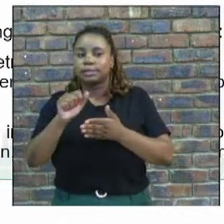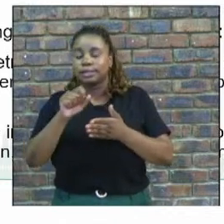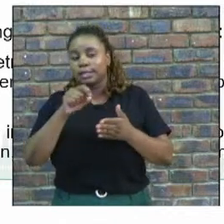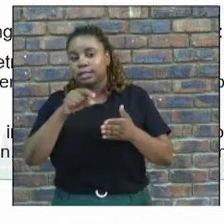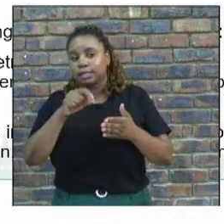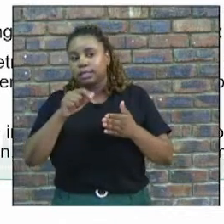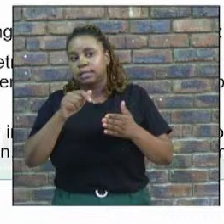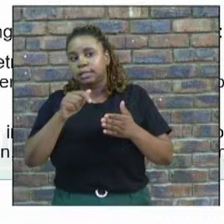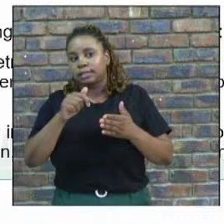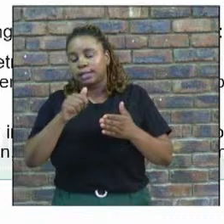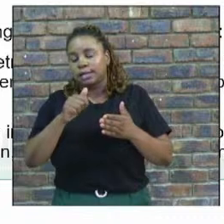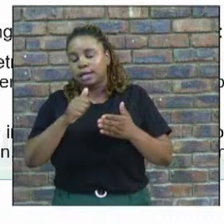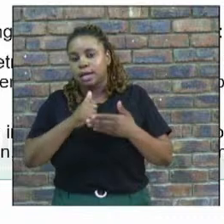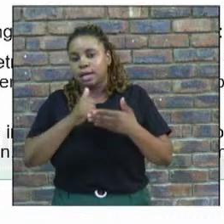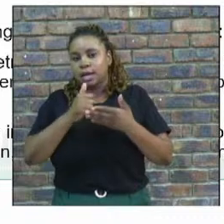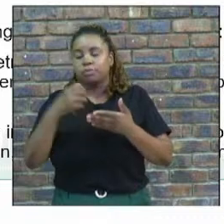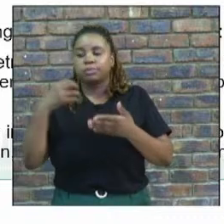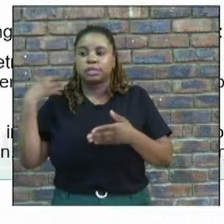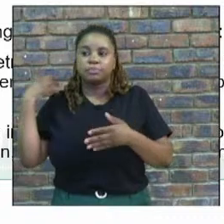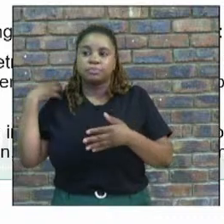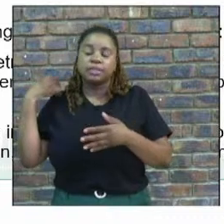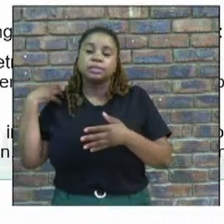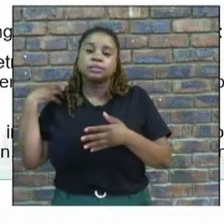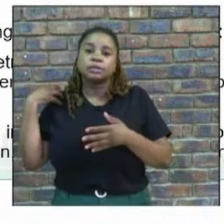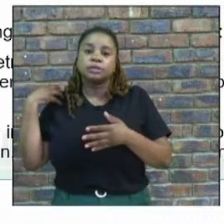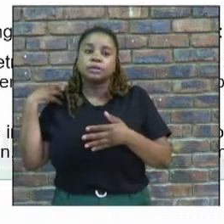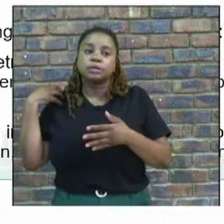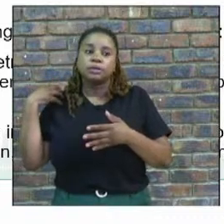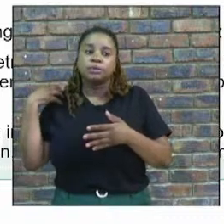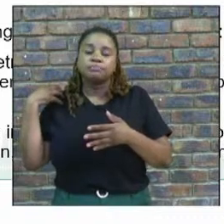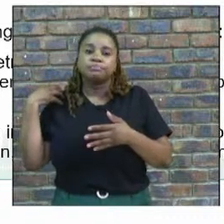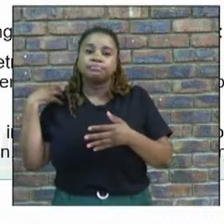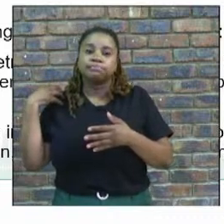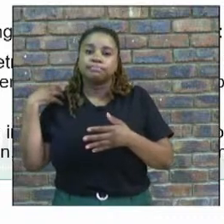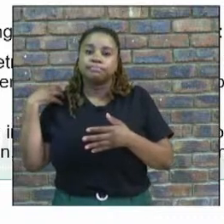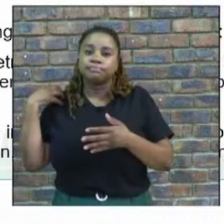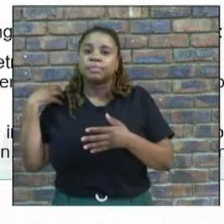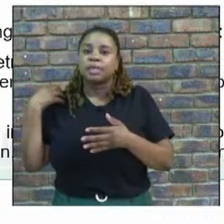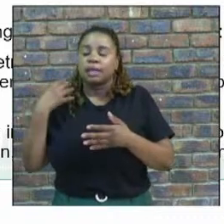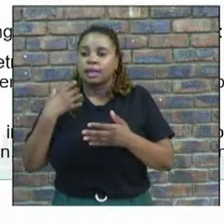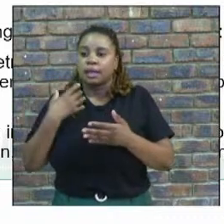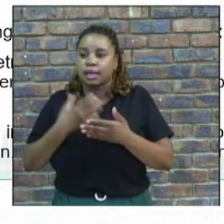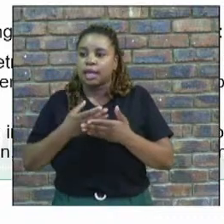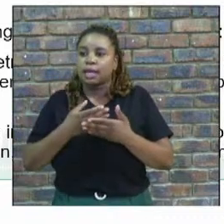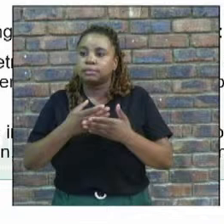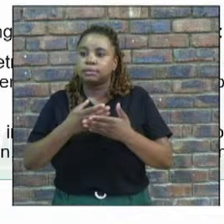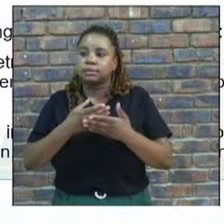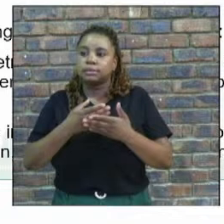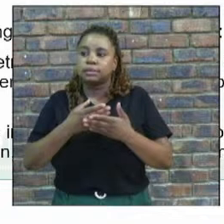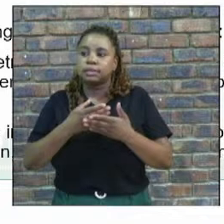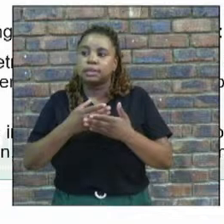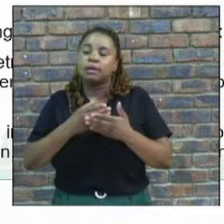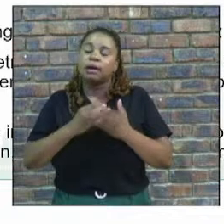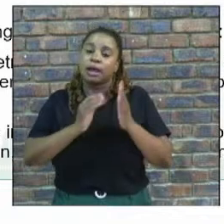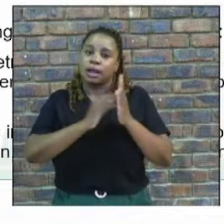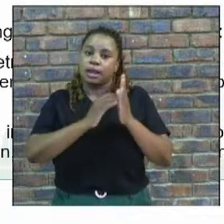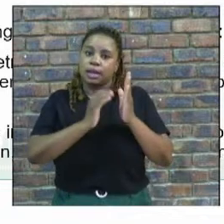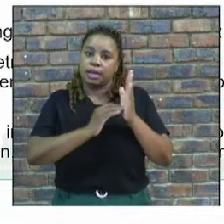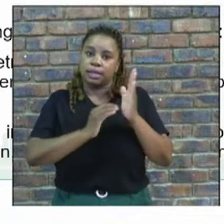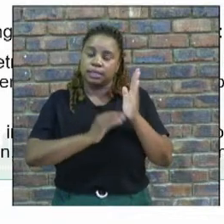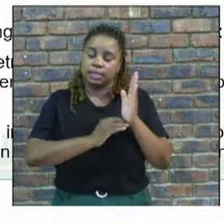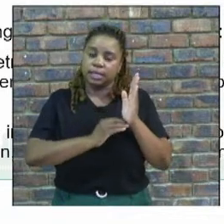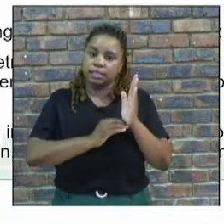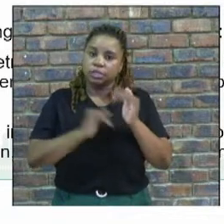minister to also issue a notice in the Gazette inviting applications for